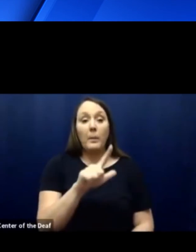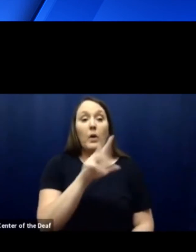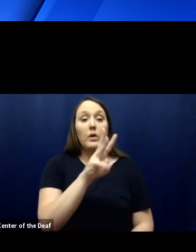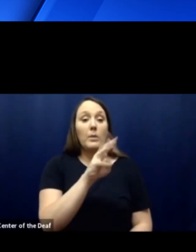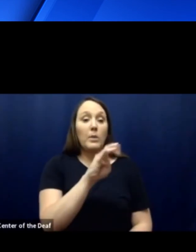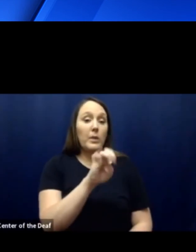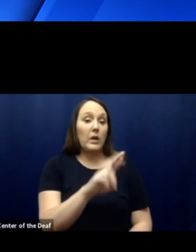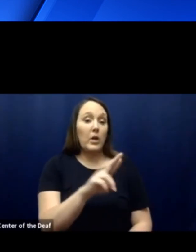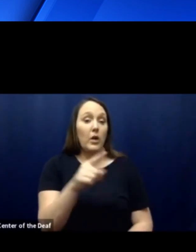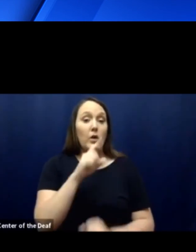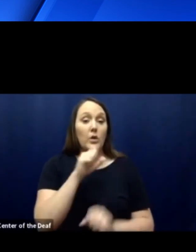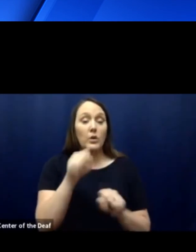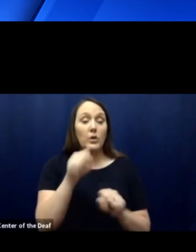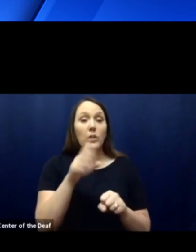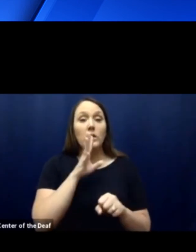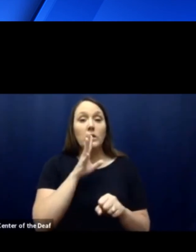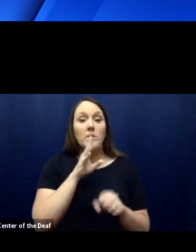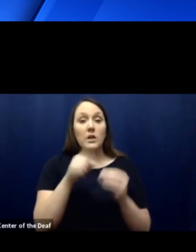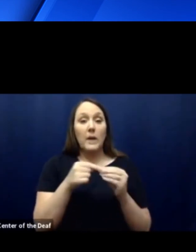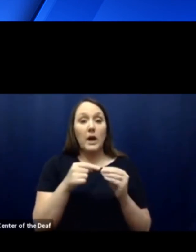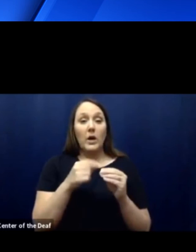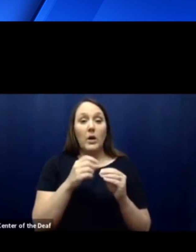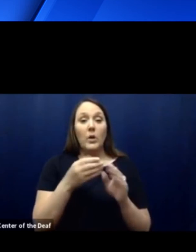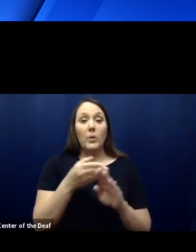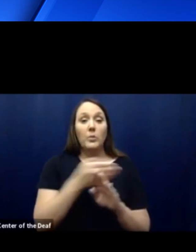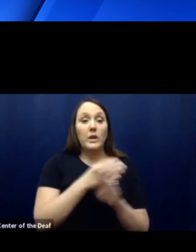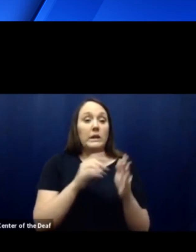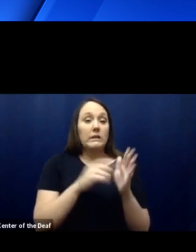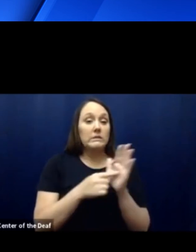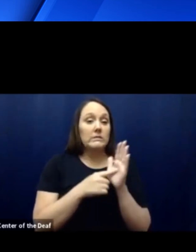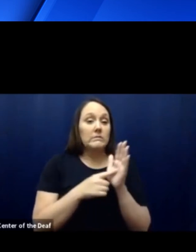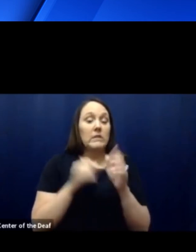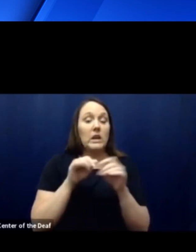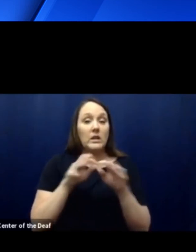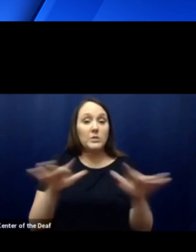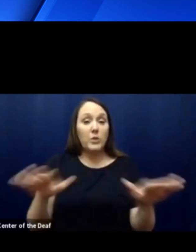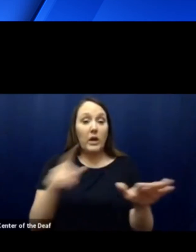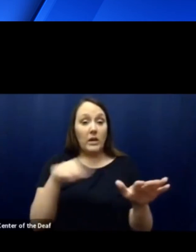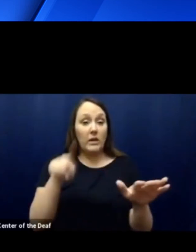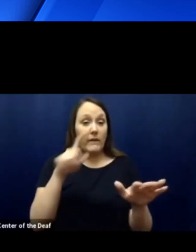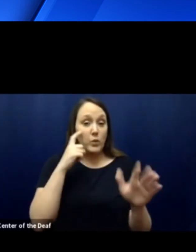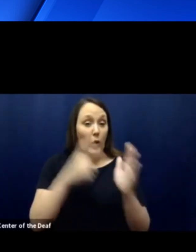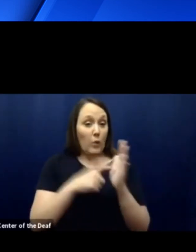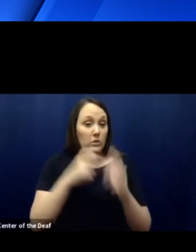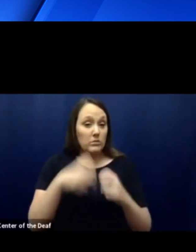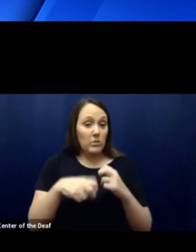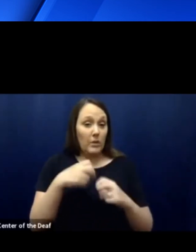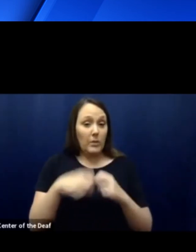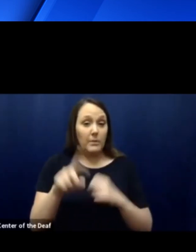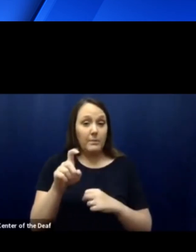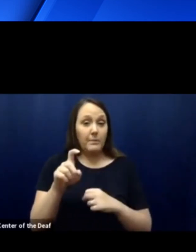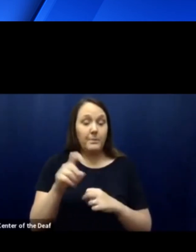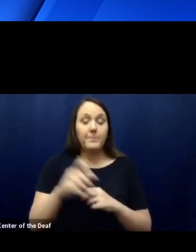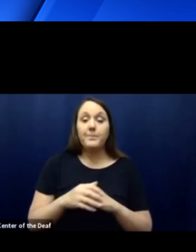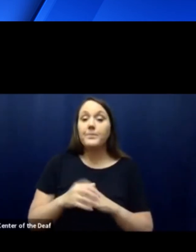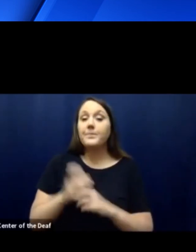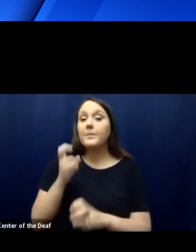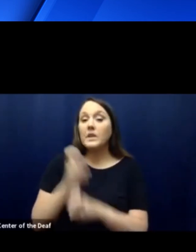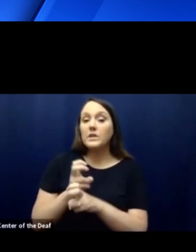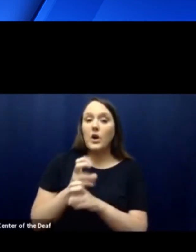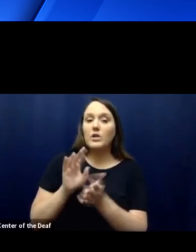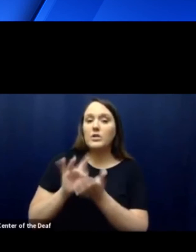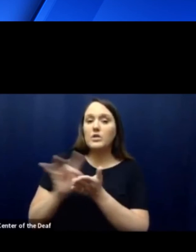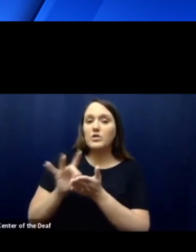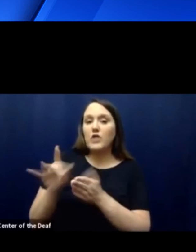can you talk about pre-symptomatic spread? Have contact tracers noticed that as a problem? So it's kind of hard to